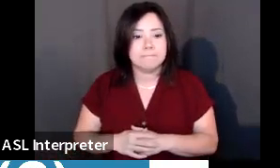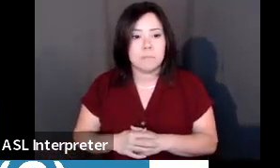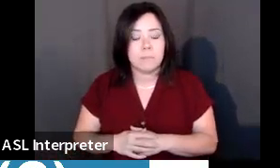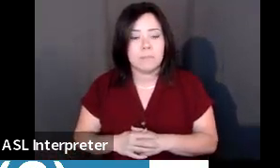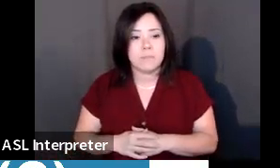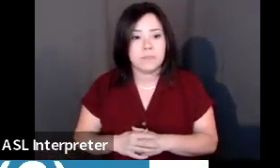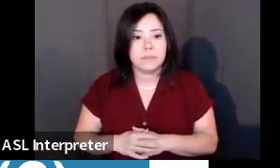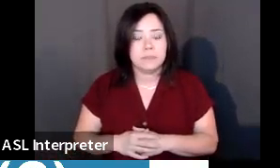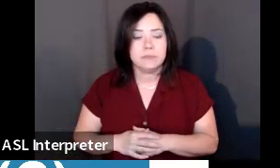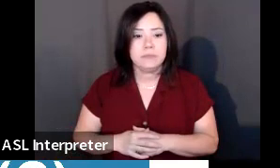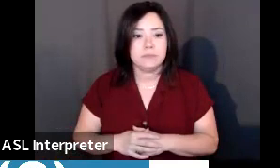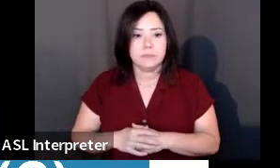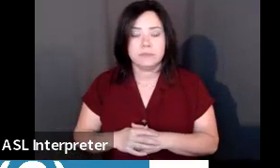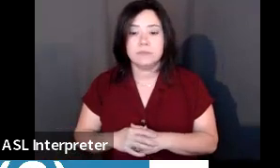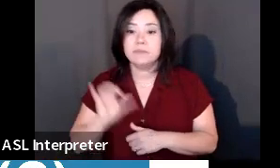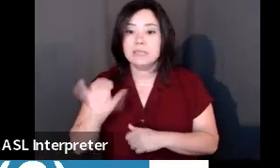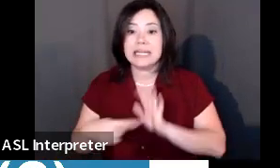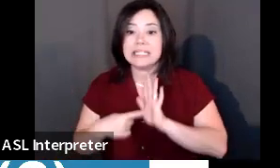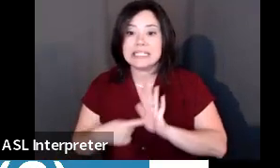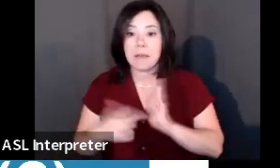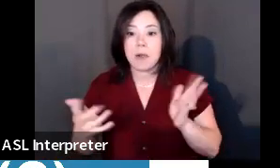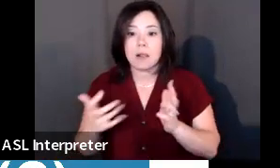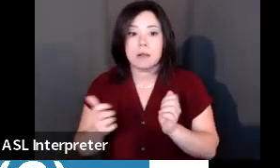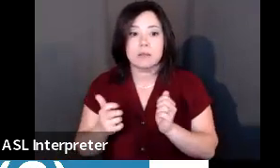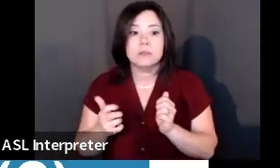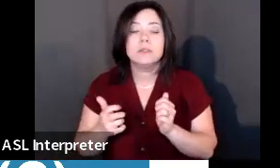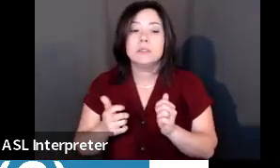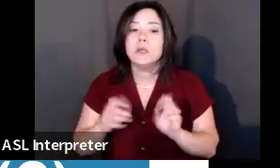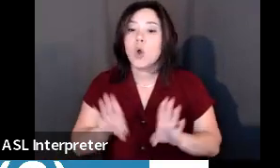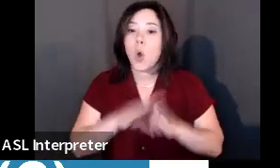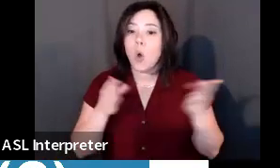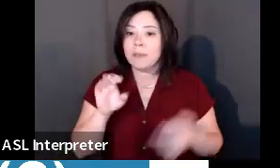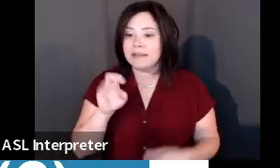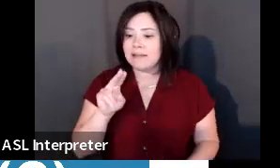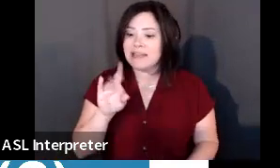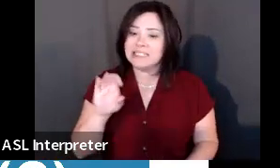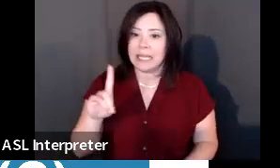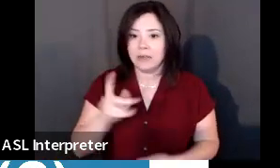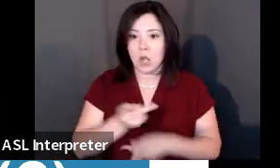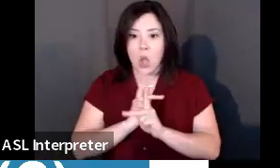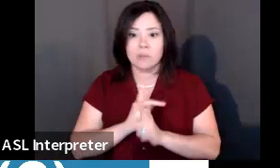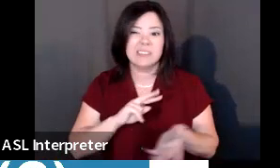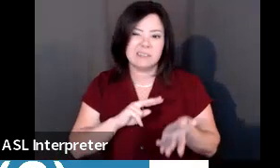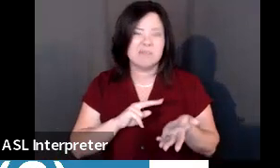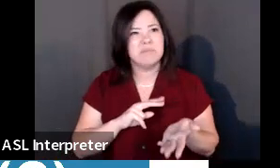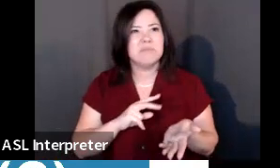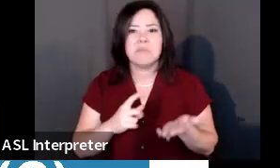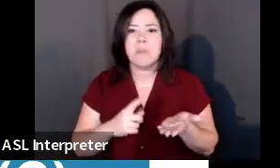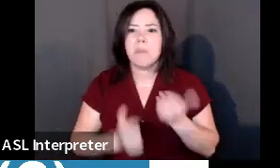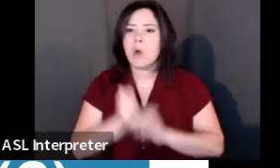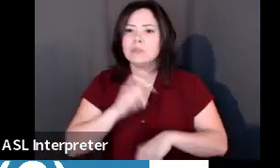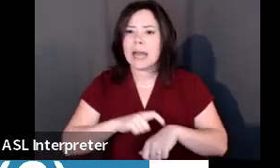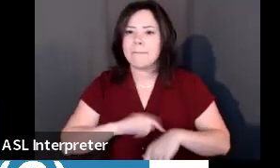And that's an example of that would be with our open-ended loans, which our iPads are especially popular for